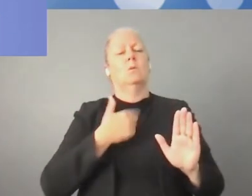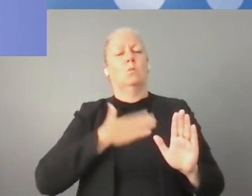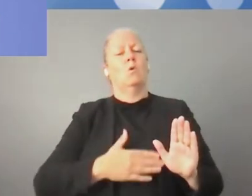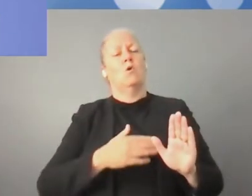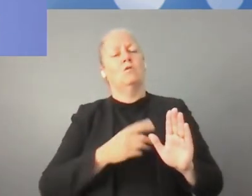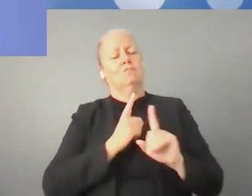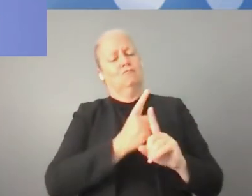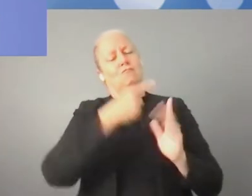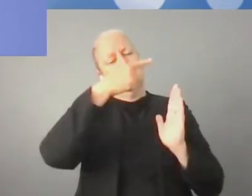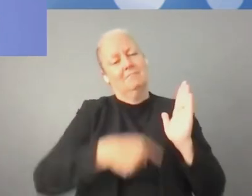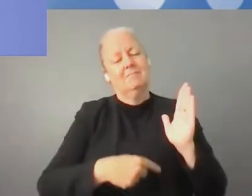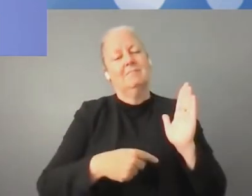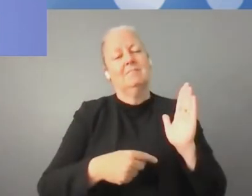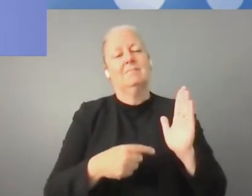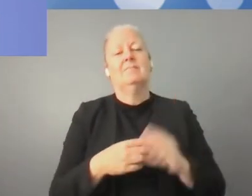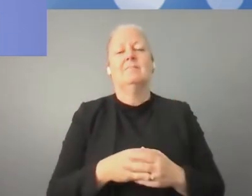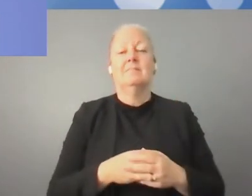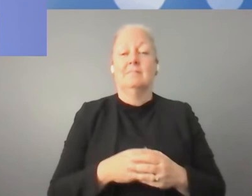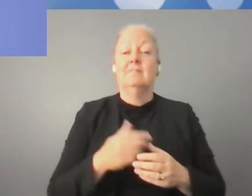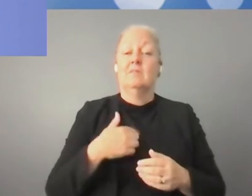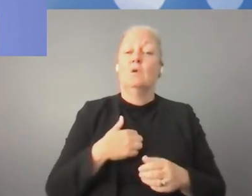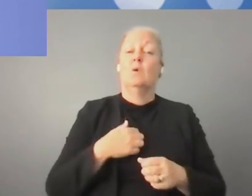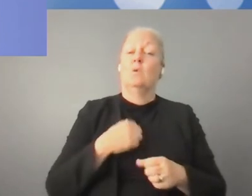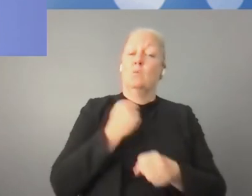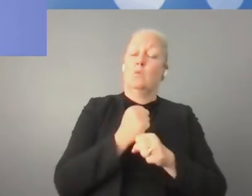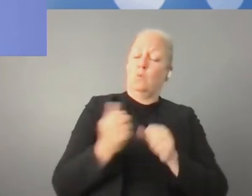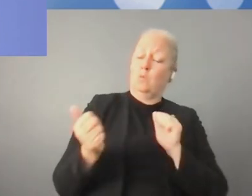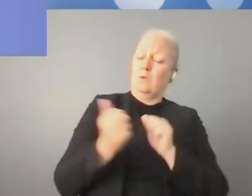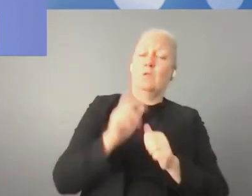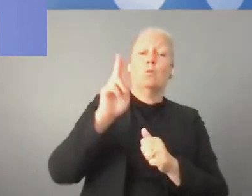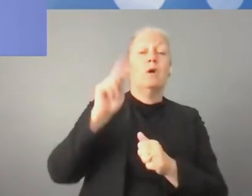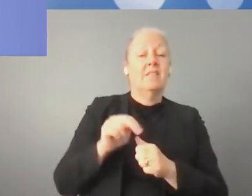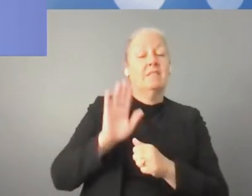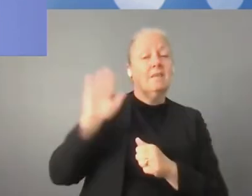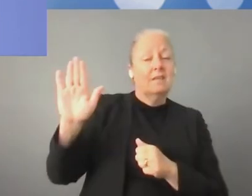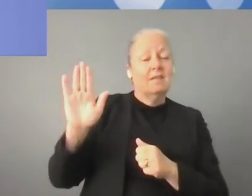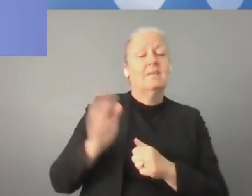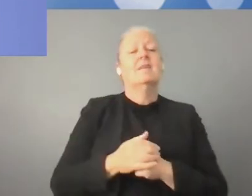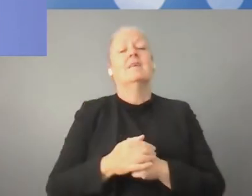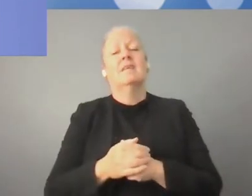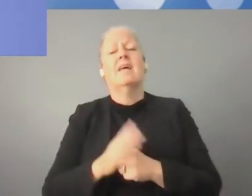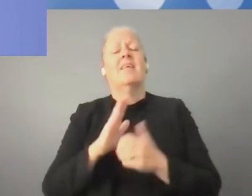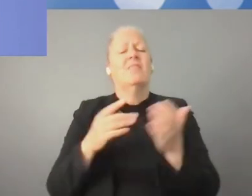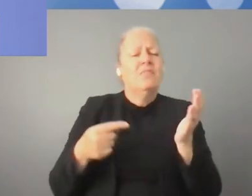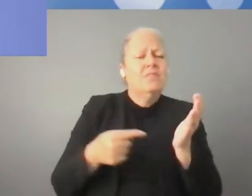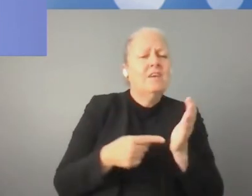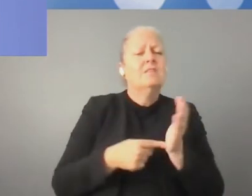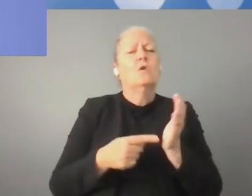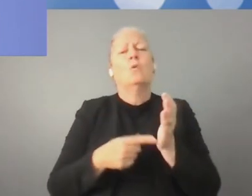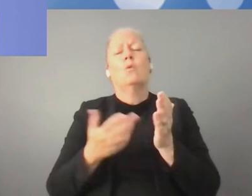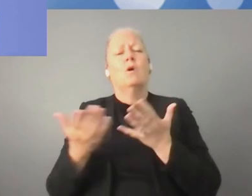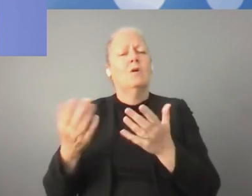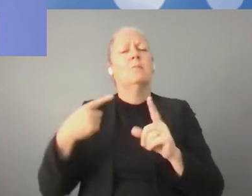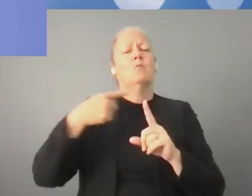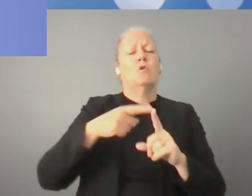the uh you all with the un system uh through ecosoc and technology facilitating mechanism to share our